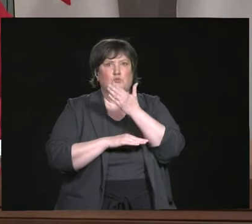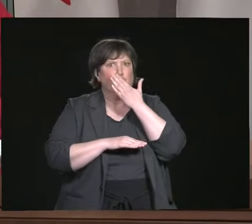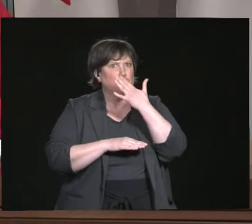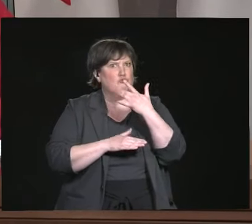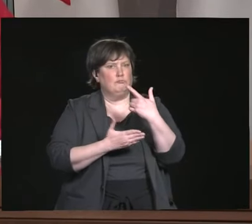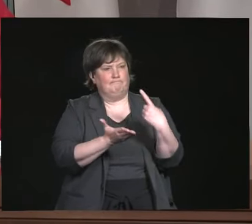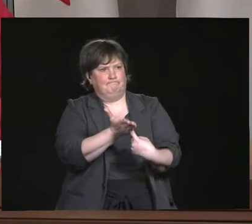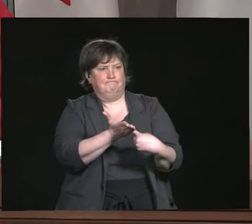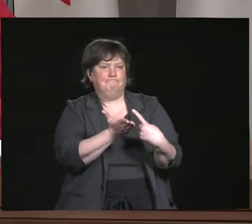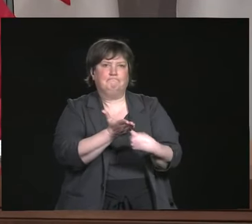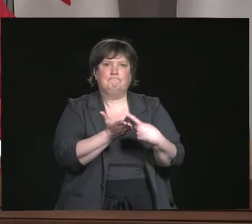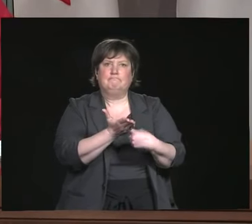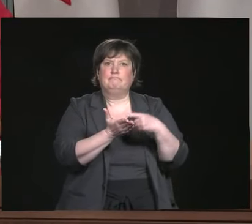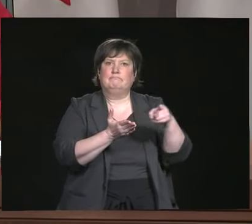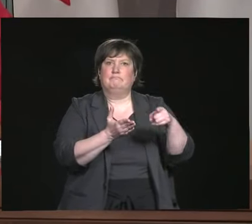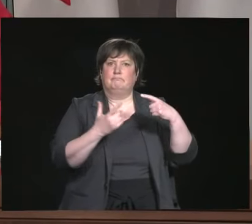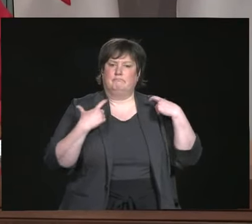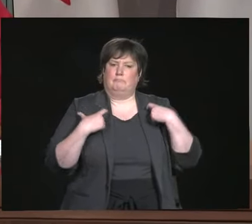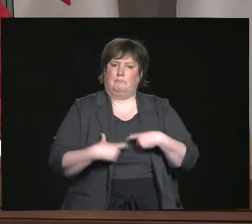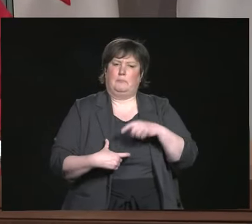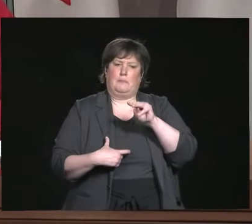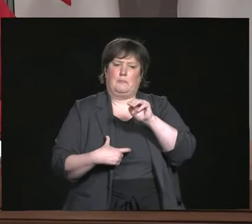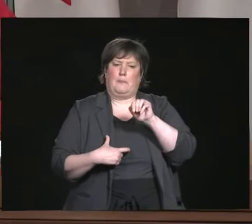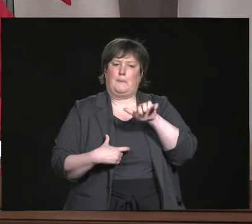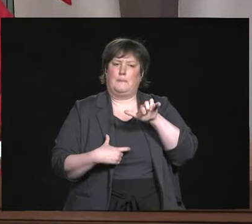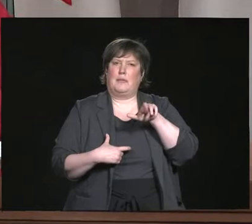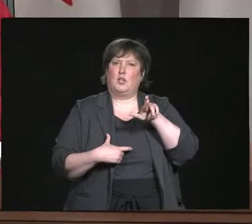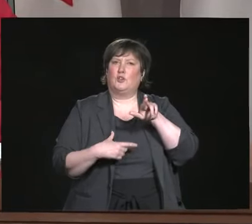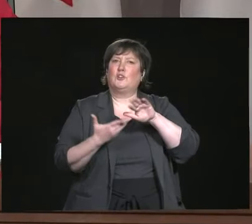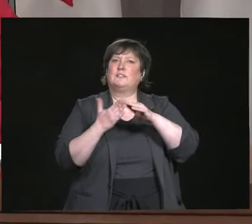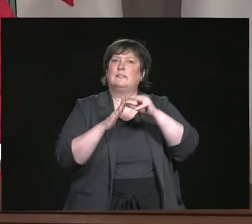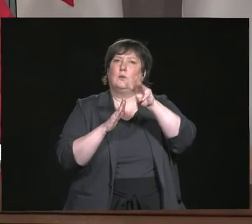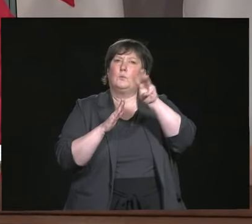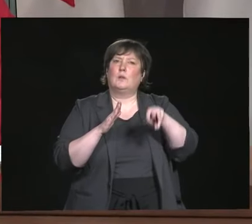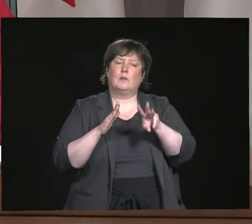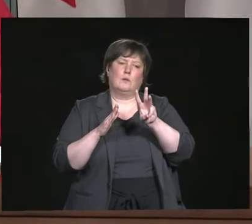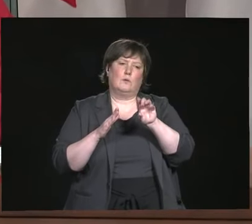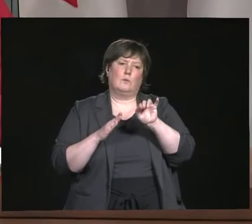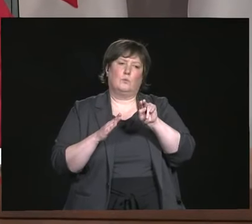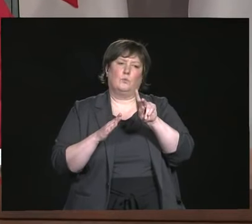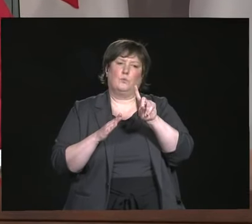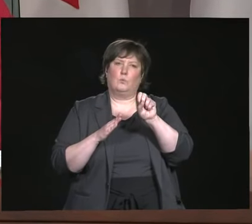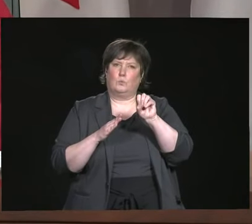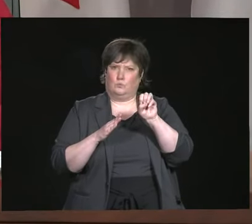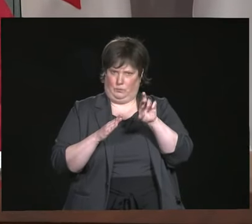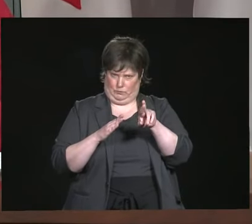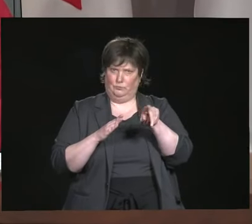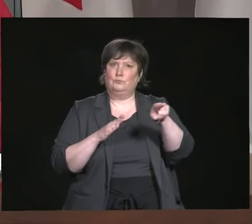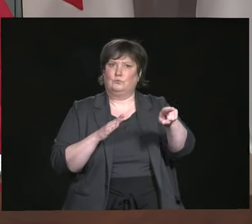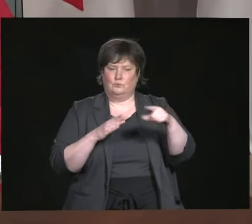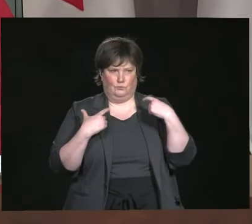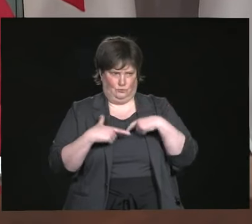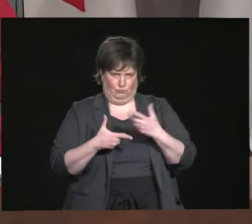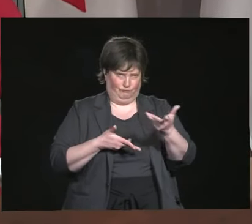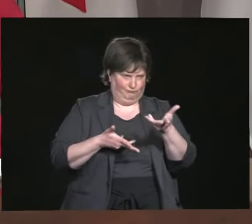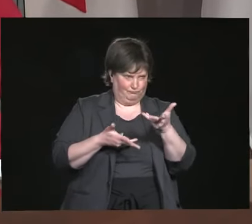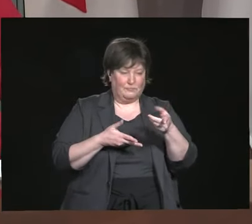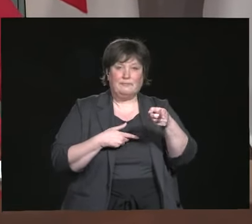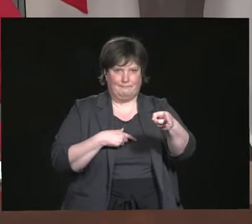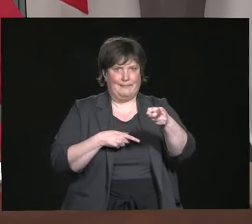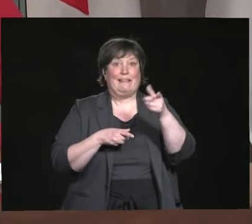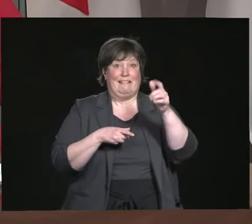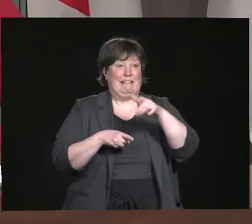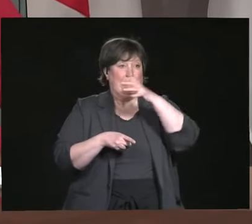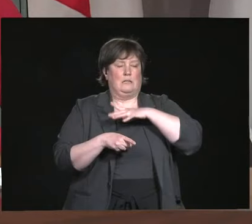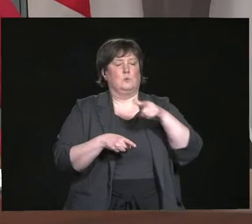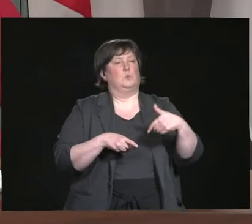of Windsor about precisely this issue. He is very focused on it, as